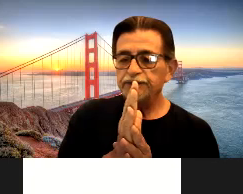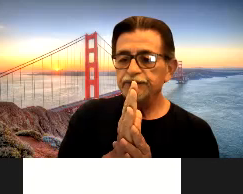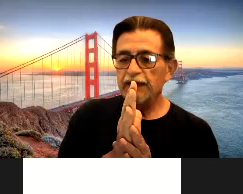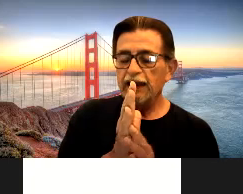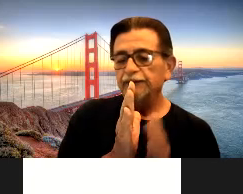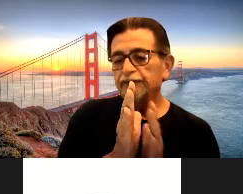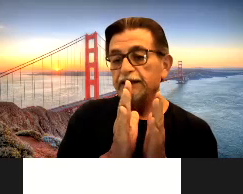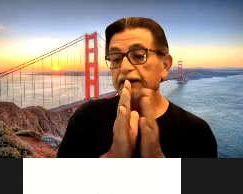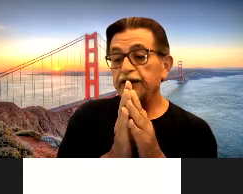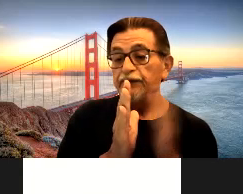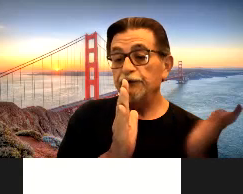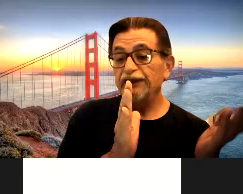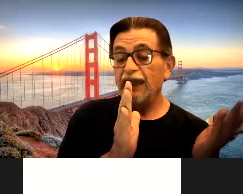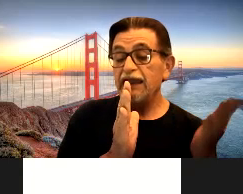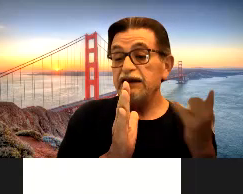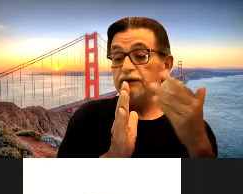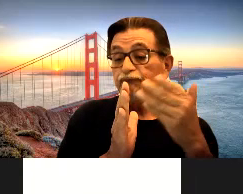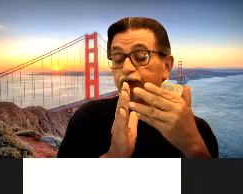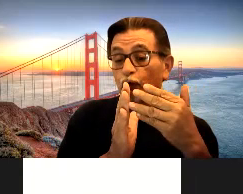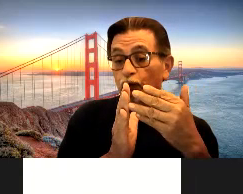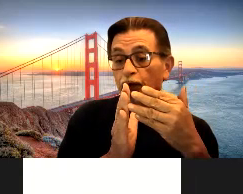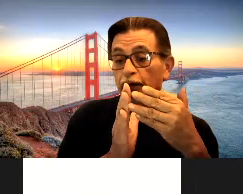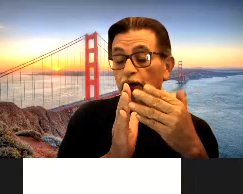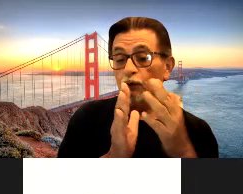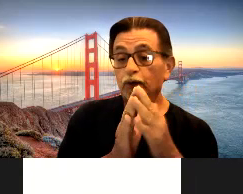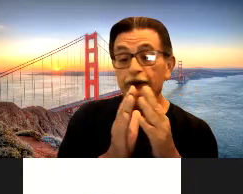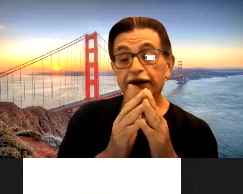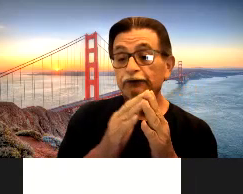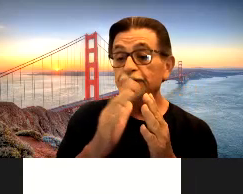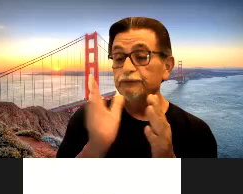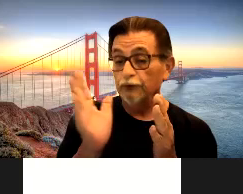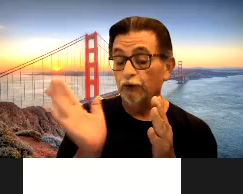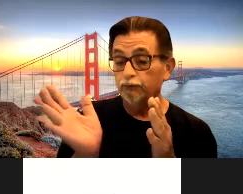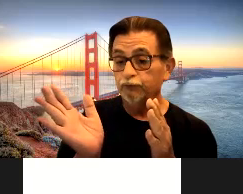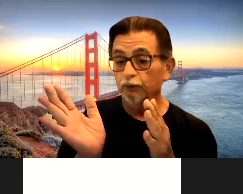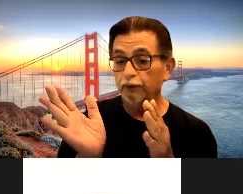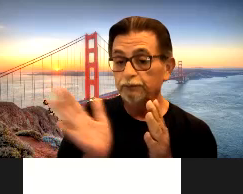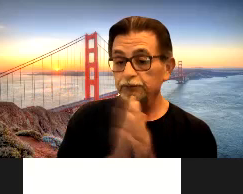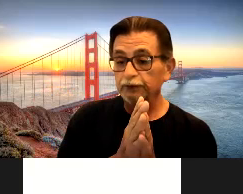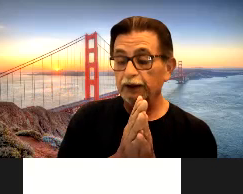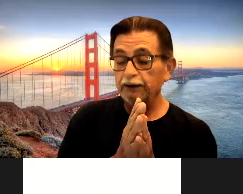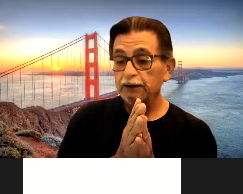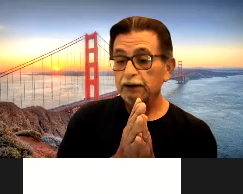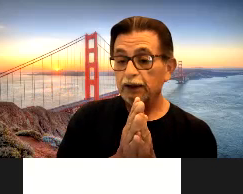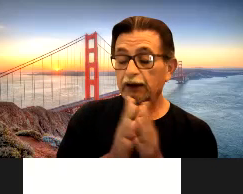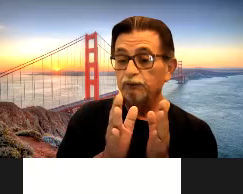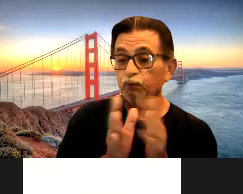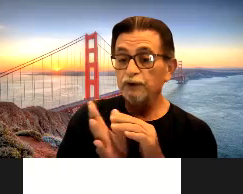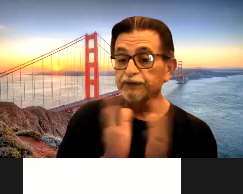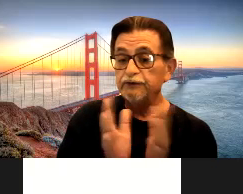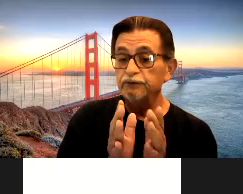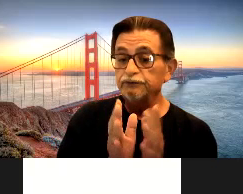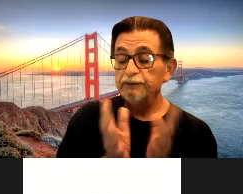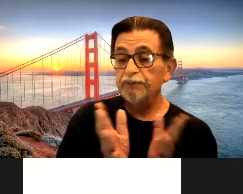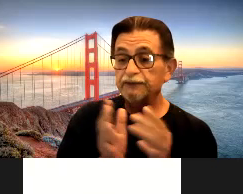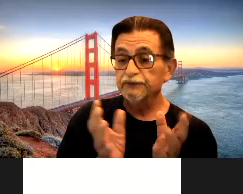That means that they can either gain 4 or they can lose all 4, okay? And